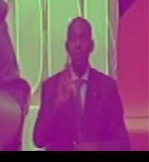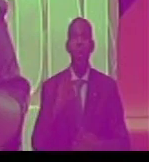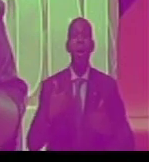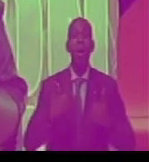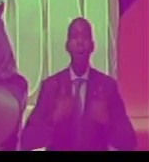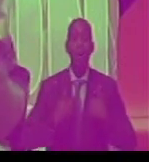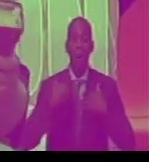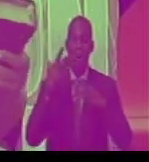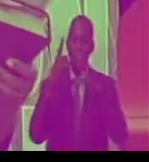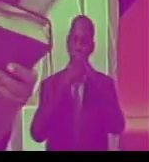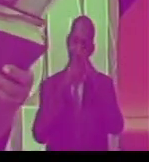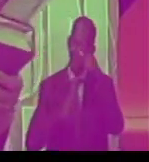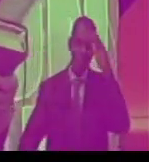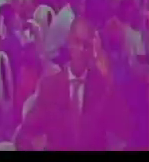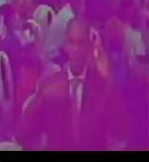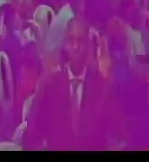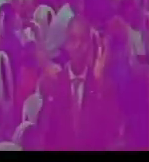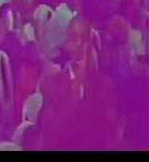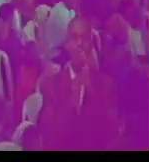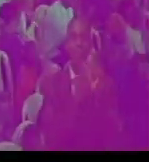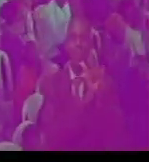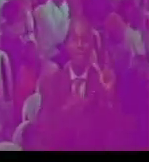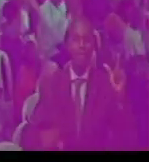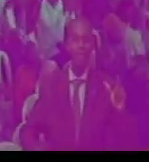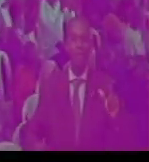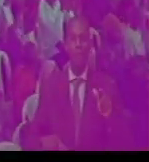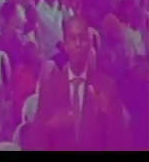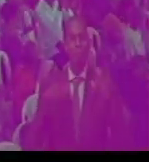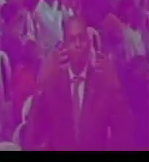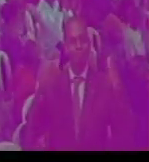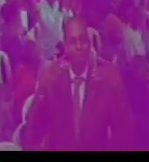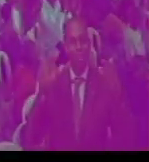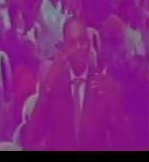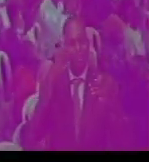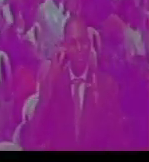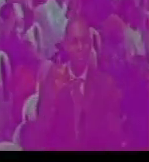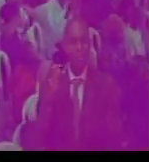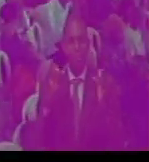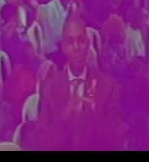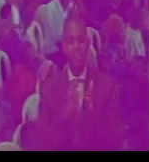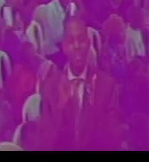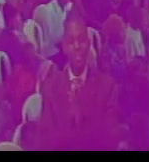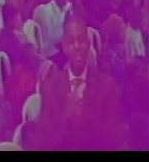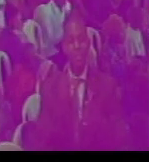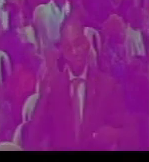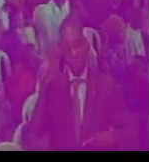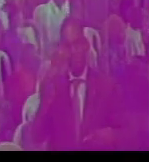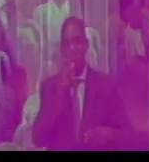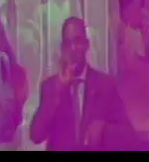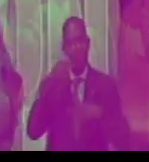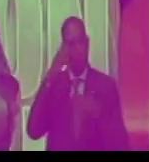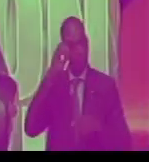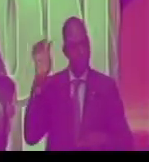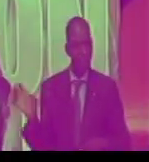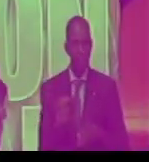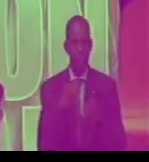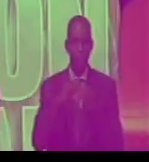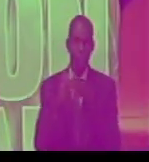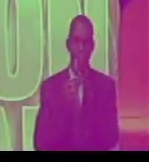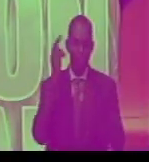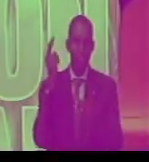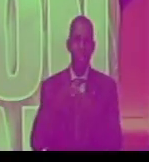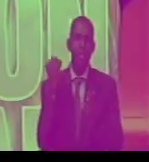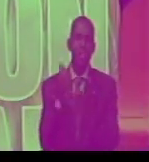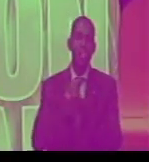the fibroid has gone. The fibroid has gone. Amen. Put your hands together for